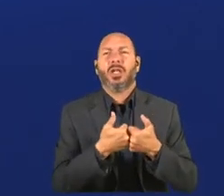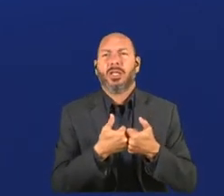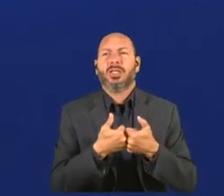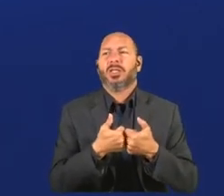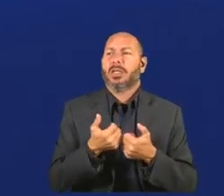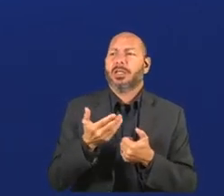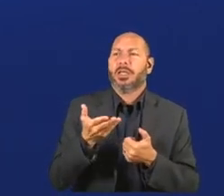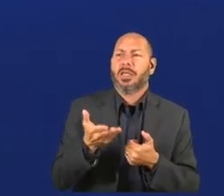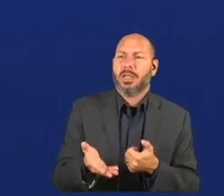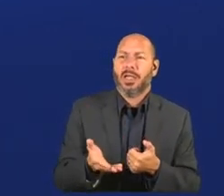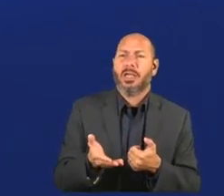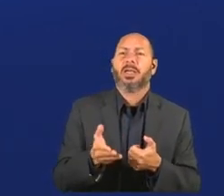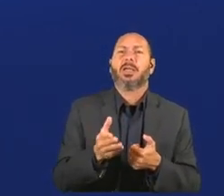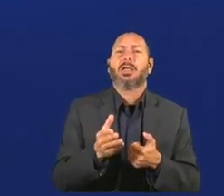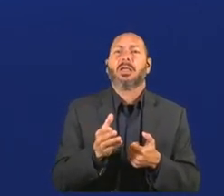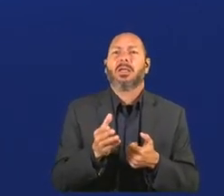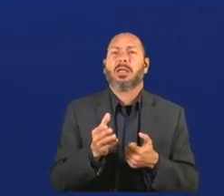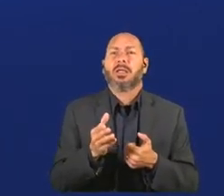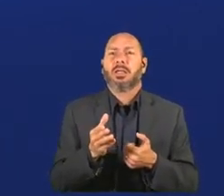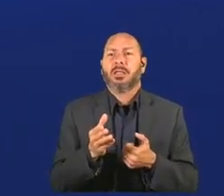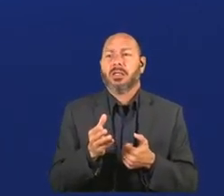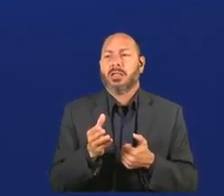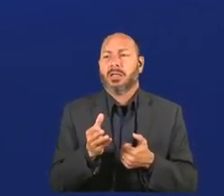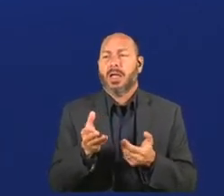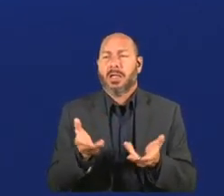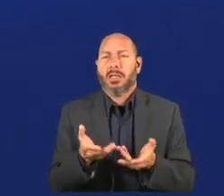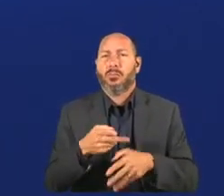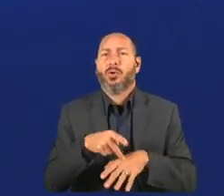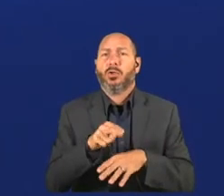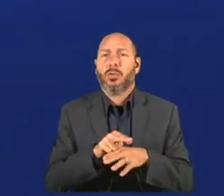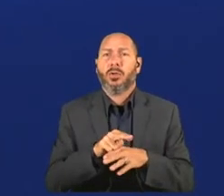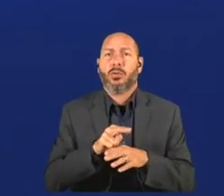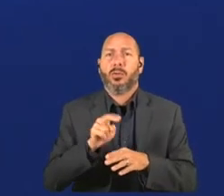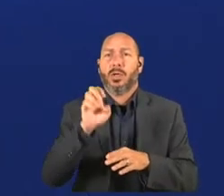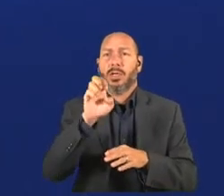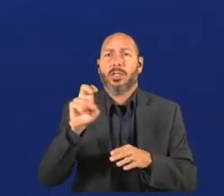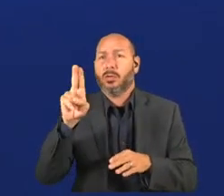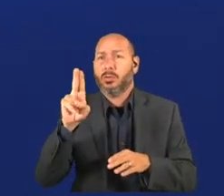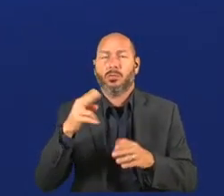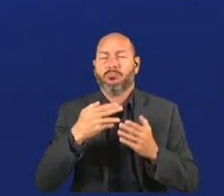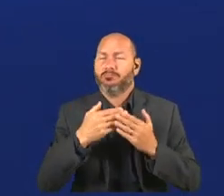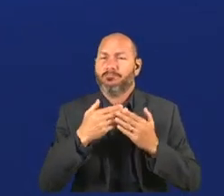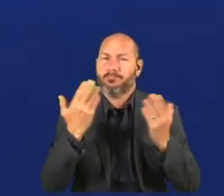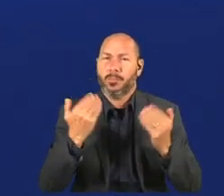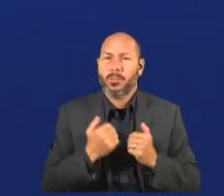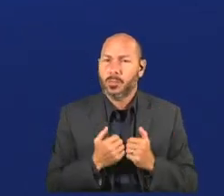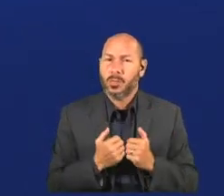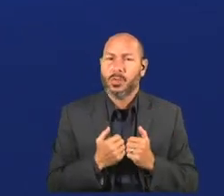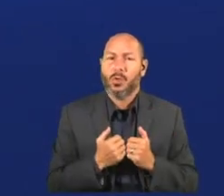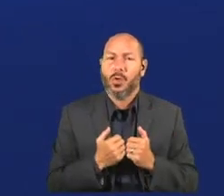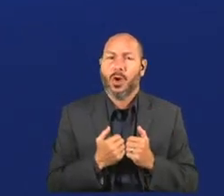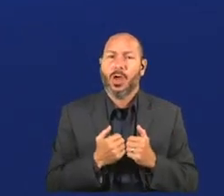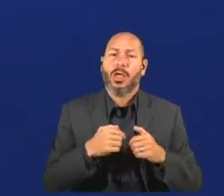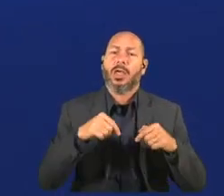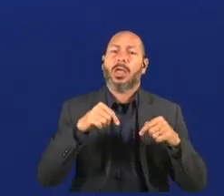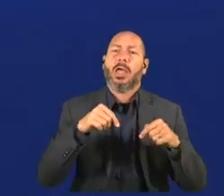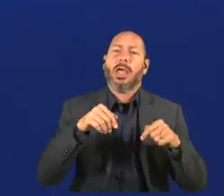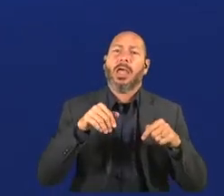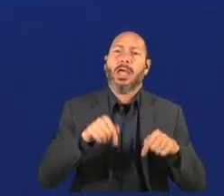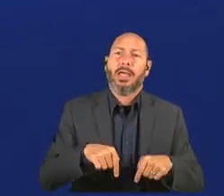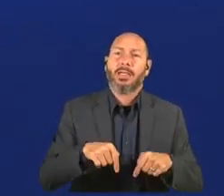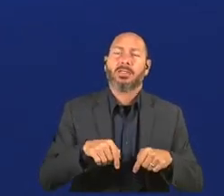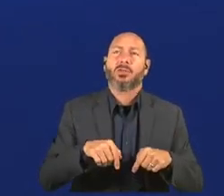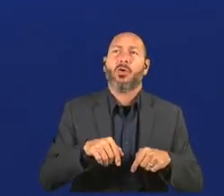individuals, if they were to relocate to the United States, they probably wouldn't have, not to mention the fact that they'd be paid more. So these are issues that might not be specific to the